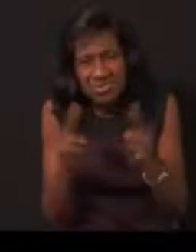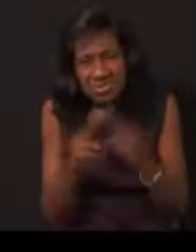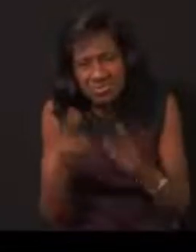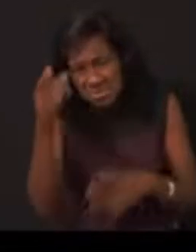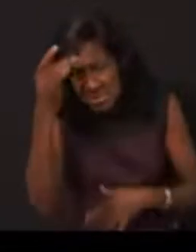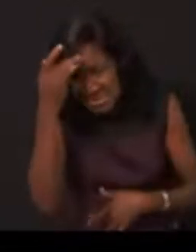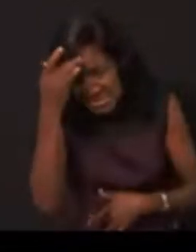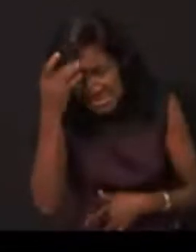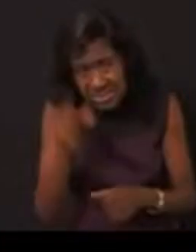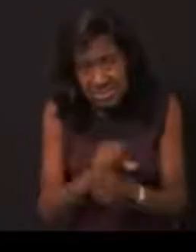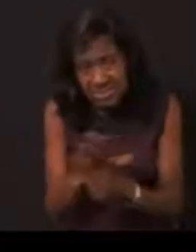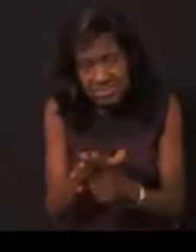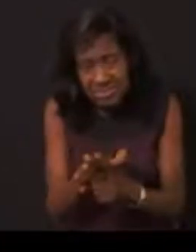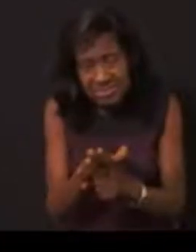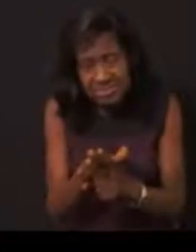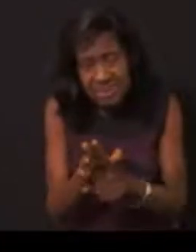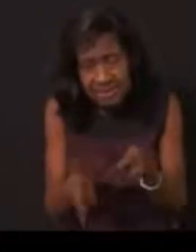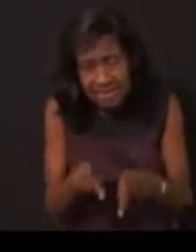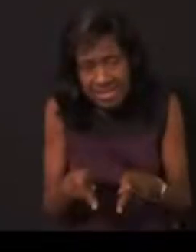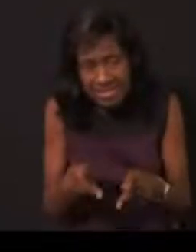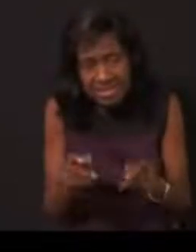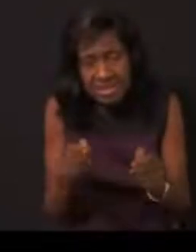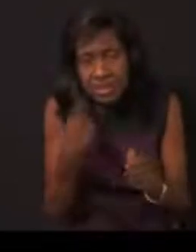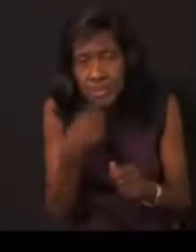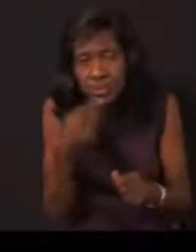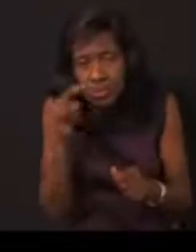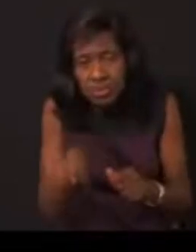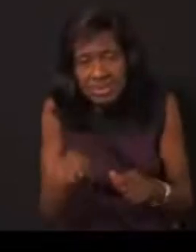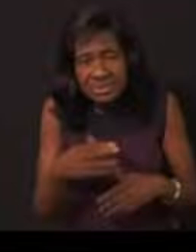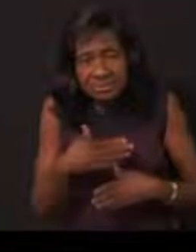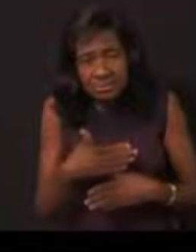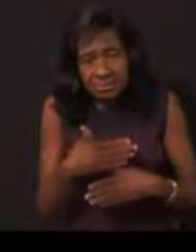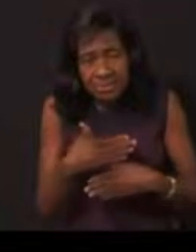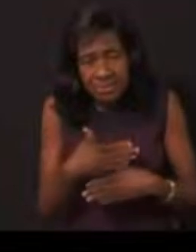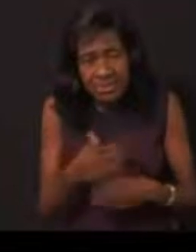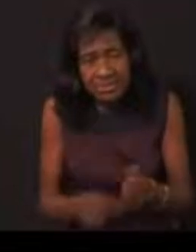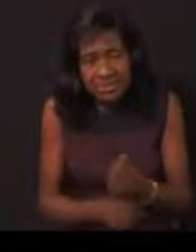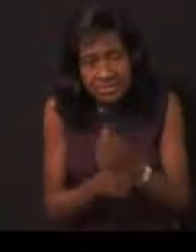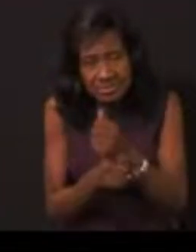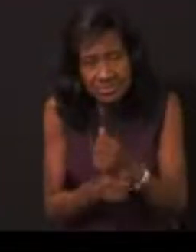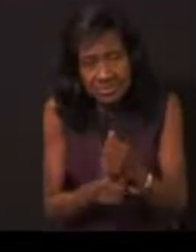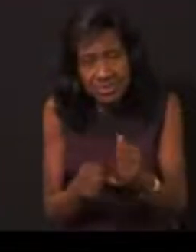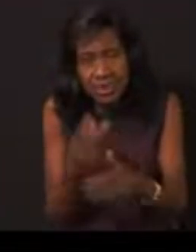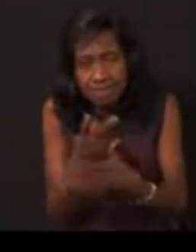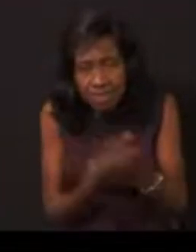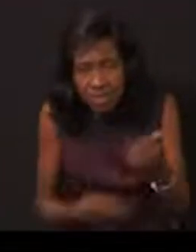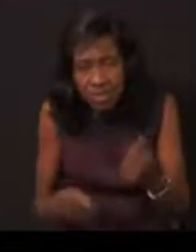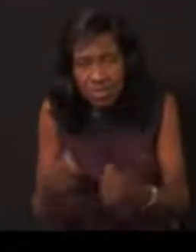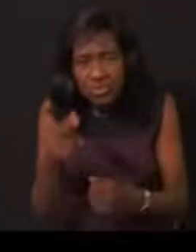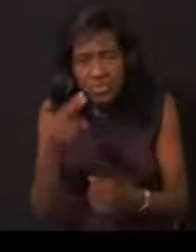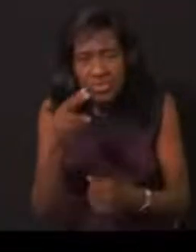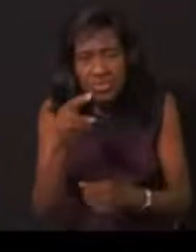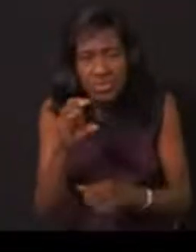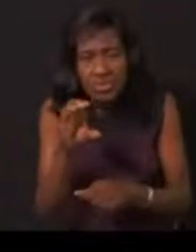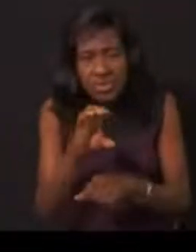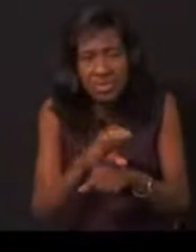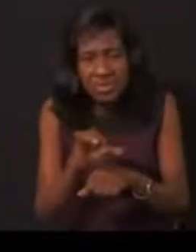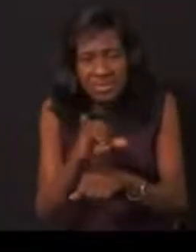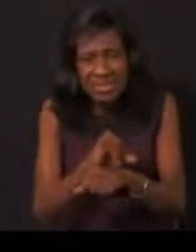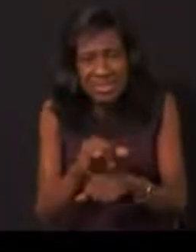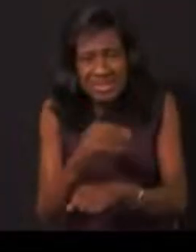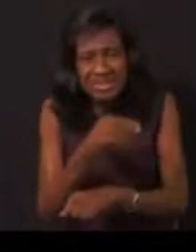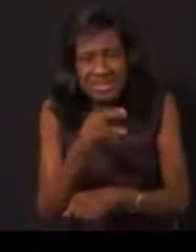patients requiring ventilator support will be coordinated between the Cayman Islands Hospital and Health City with